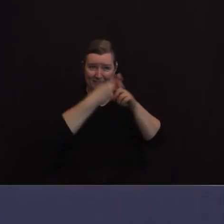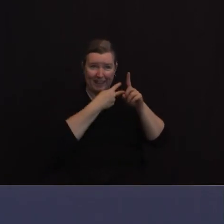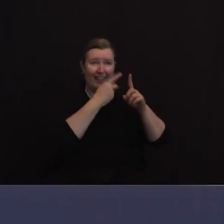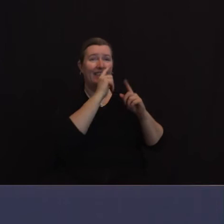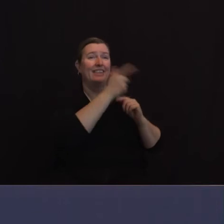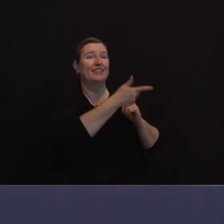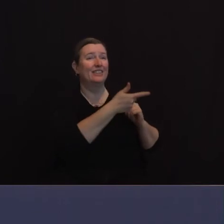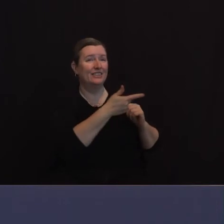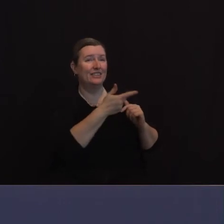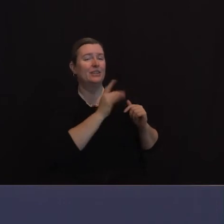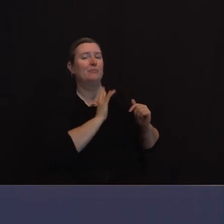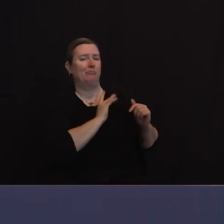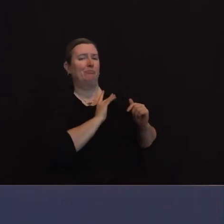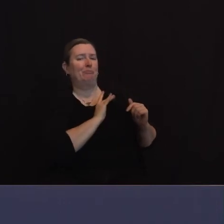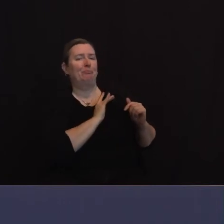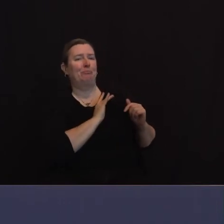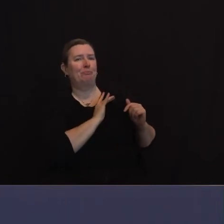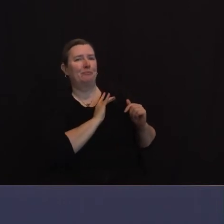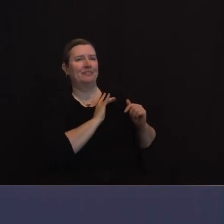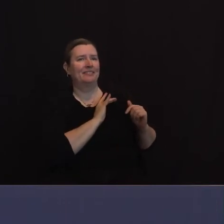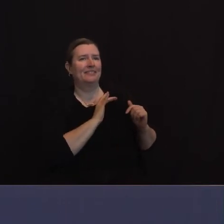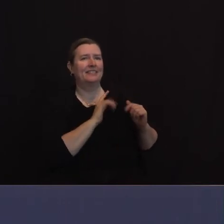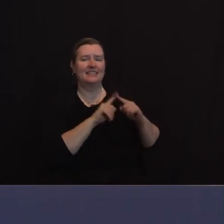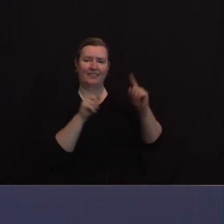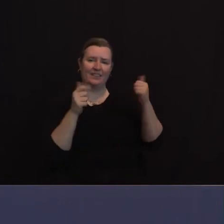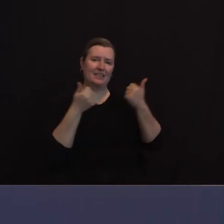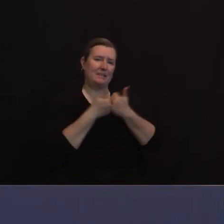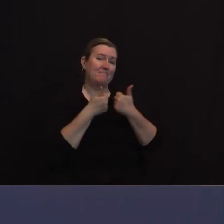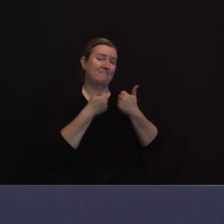that sort of is in the back of my head, at least, to